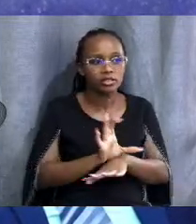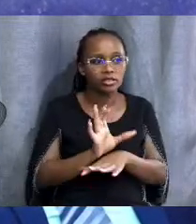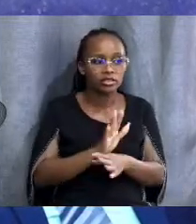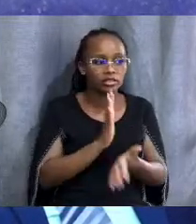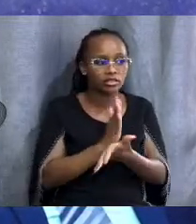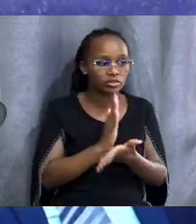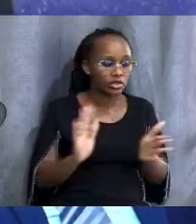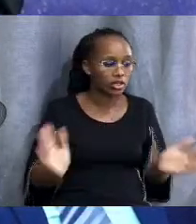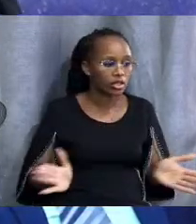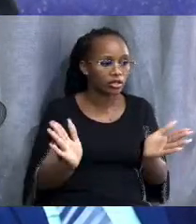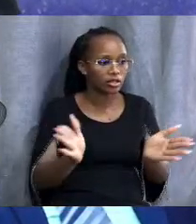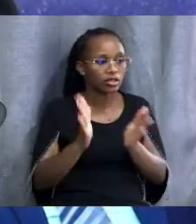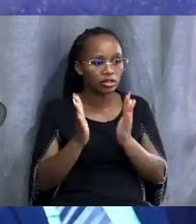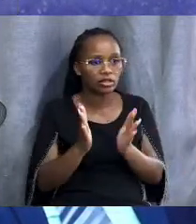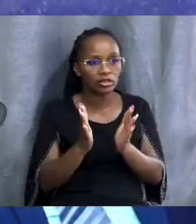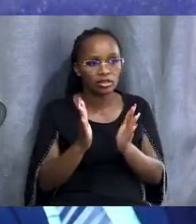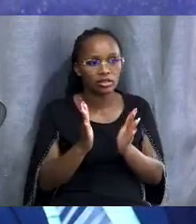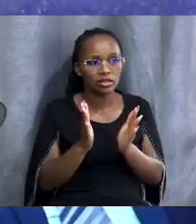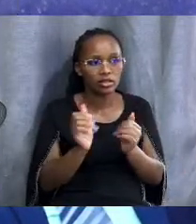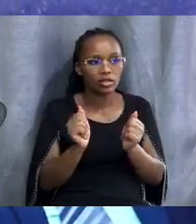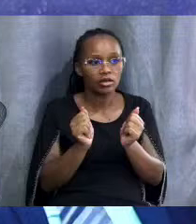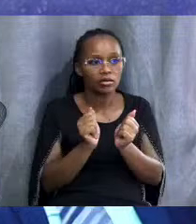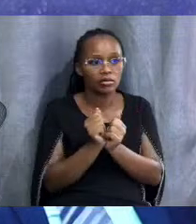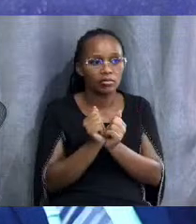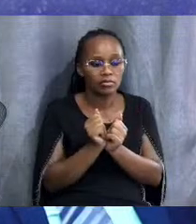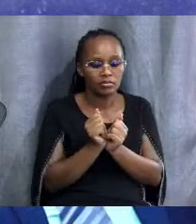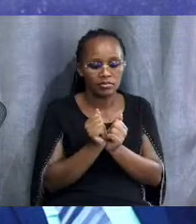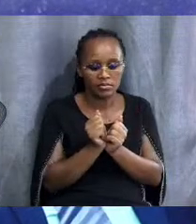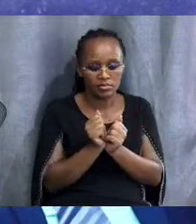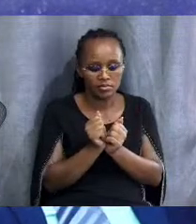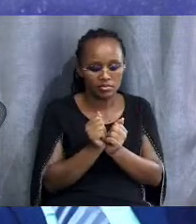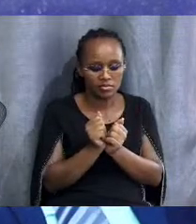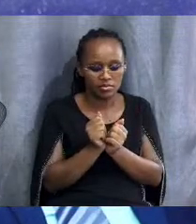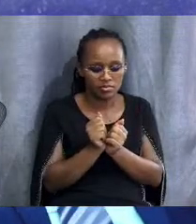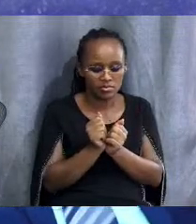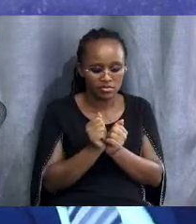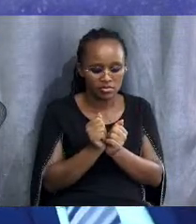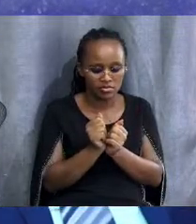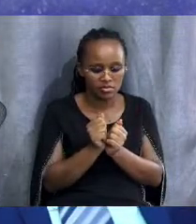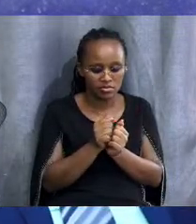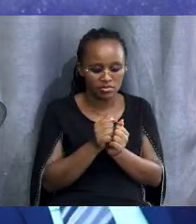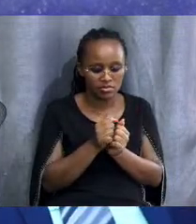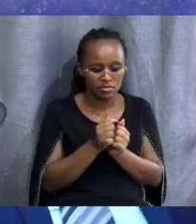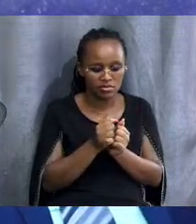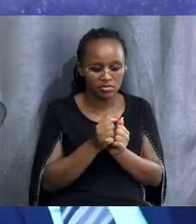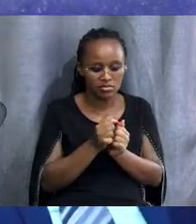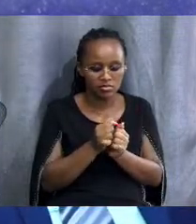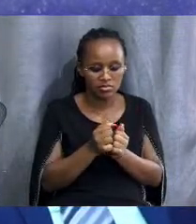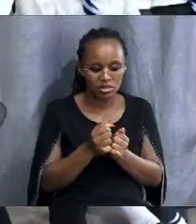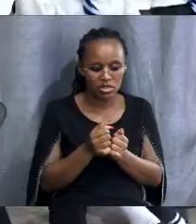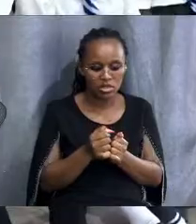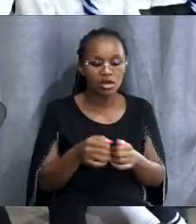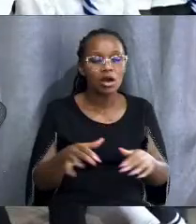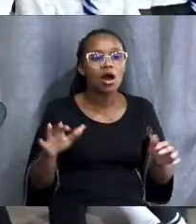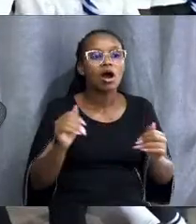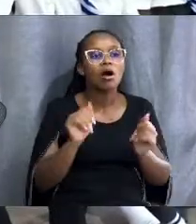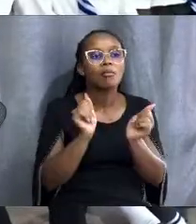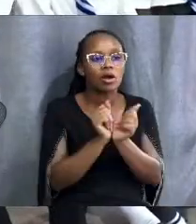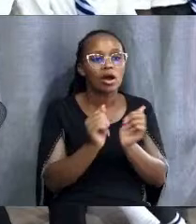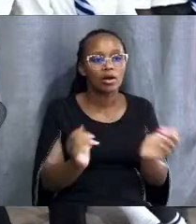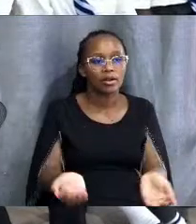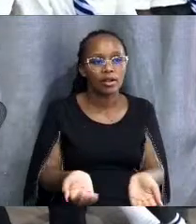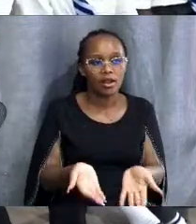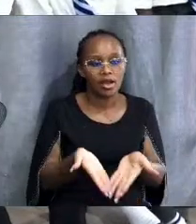really encouraged Paul in another way. And Paul had grown in love and